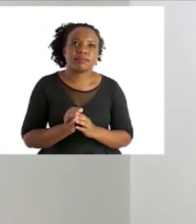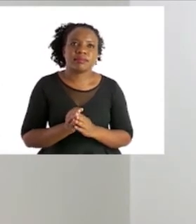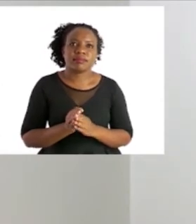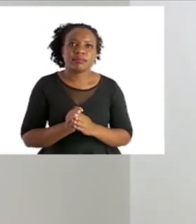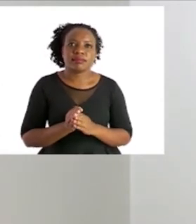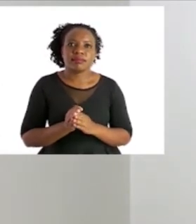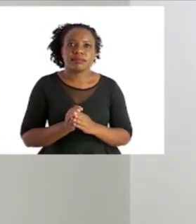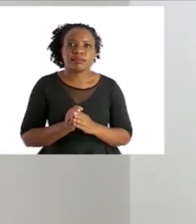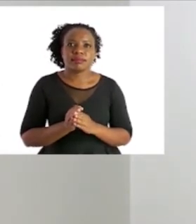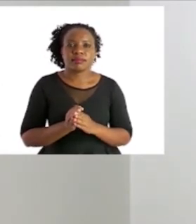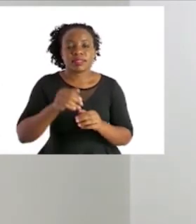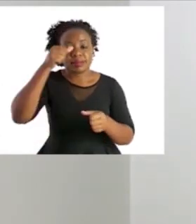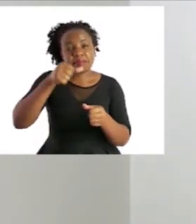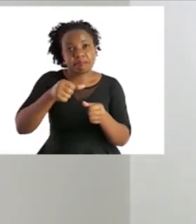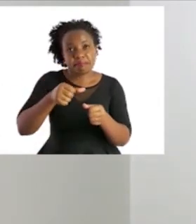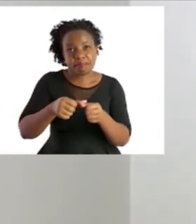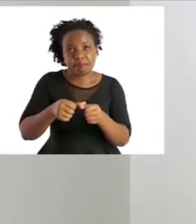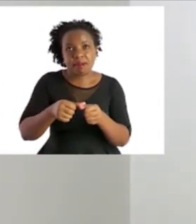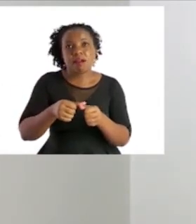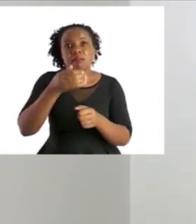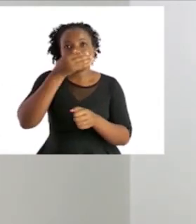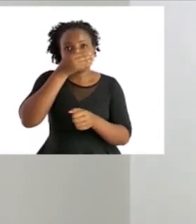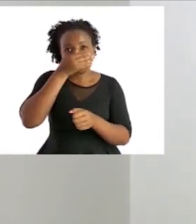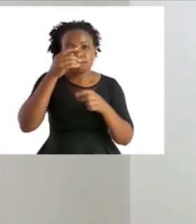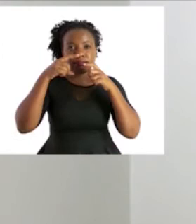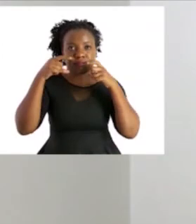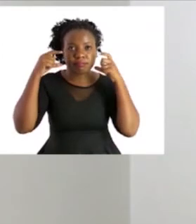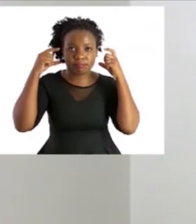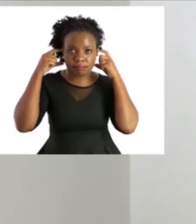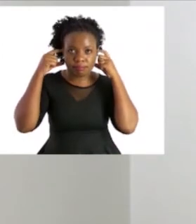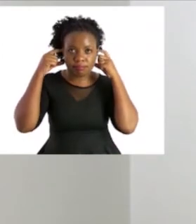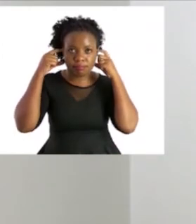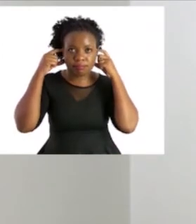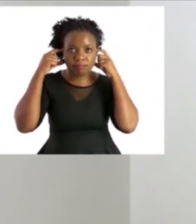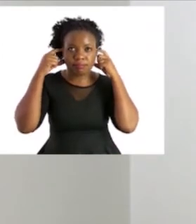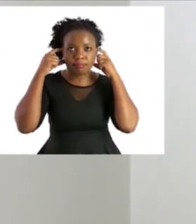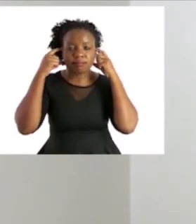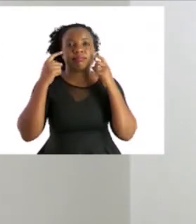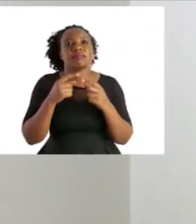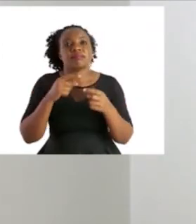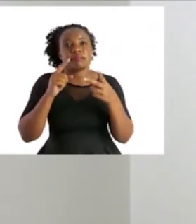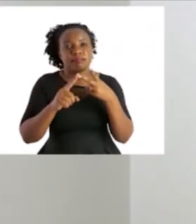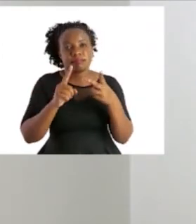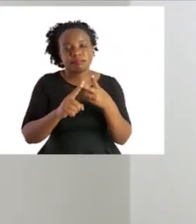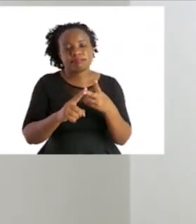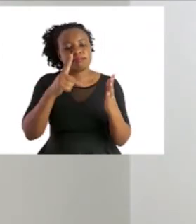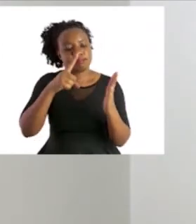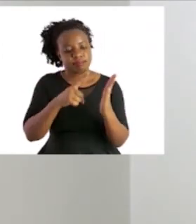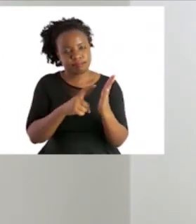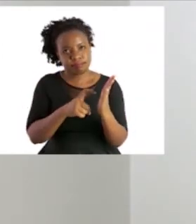Let us remember to put on our masks and let us reach for our bottles